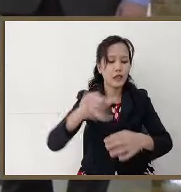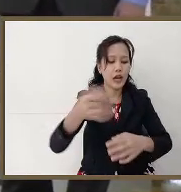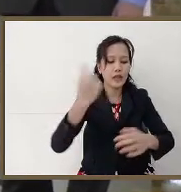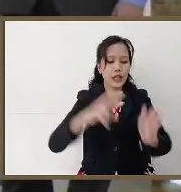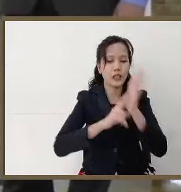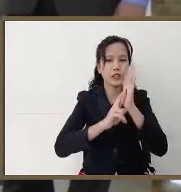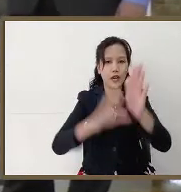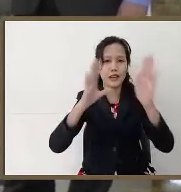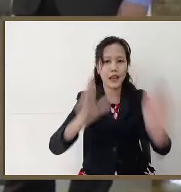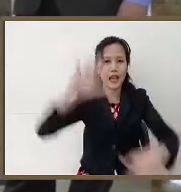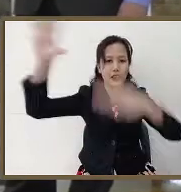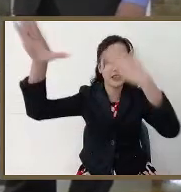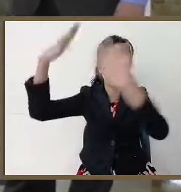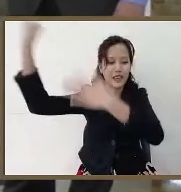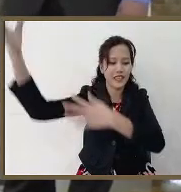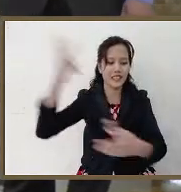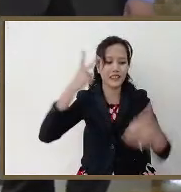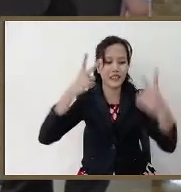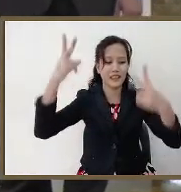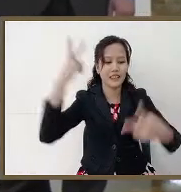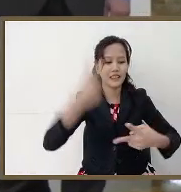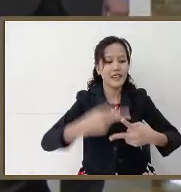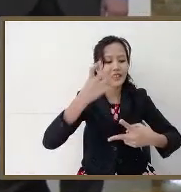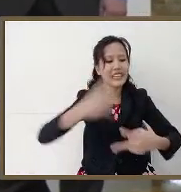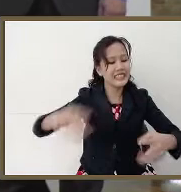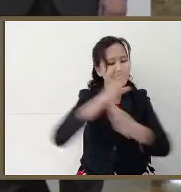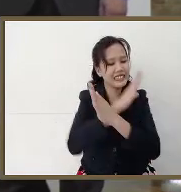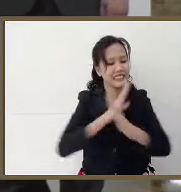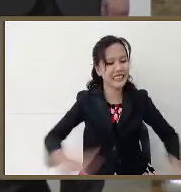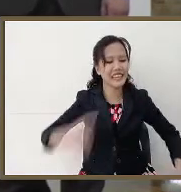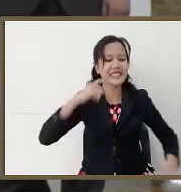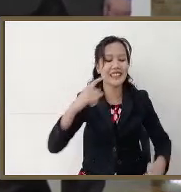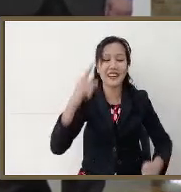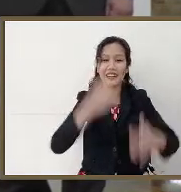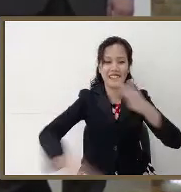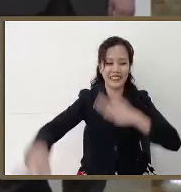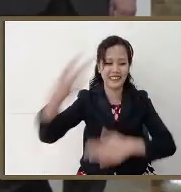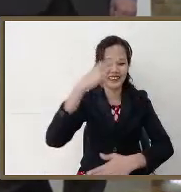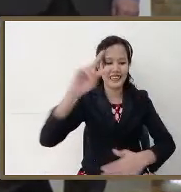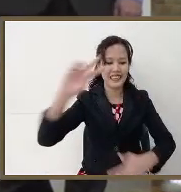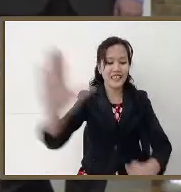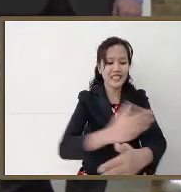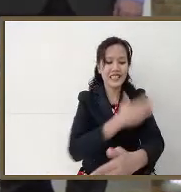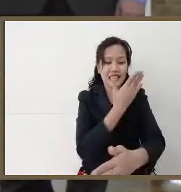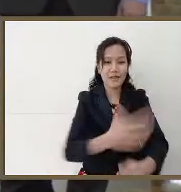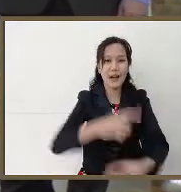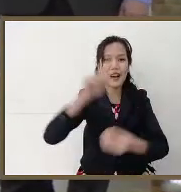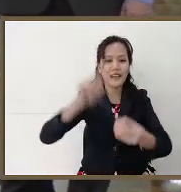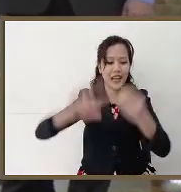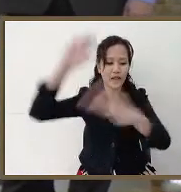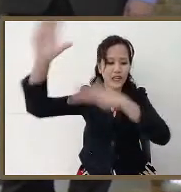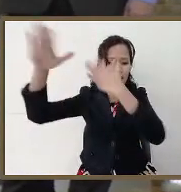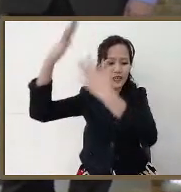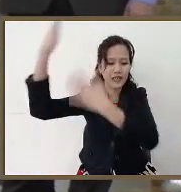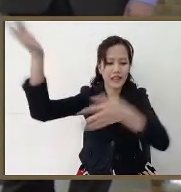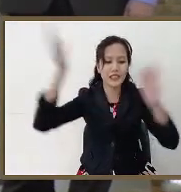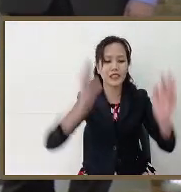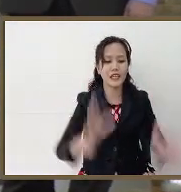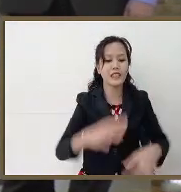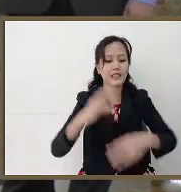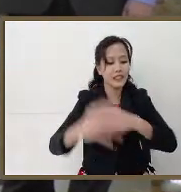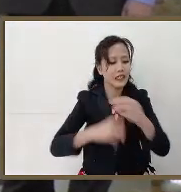the Revelator in a heavenly vision could never really say what he saw. I could sing about heaven for a